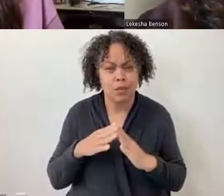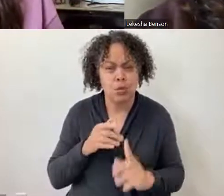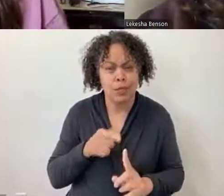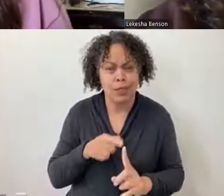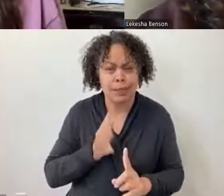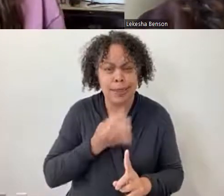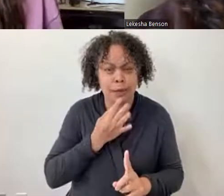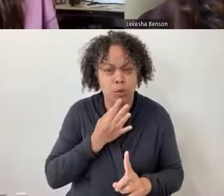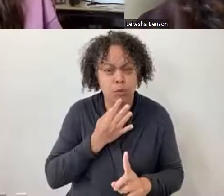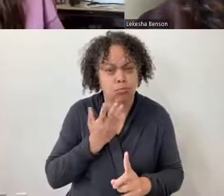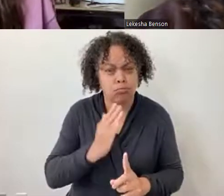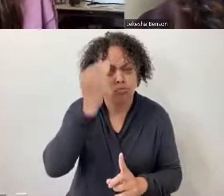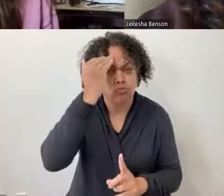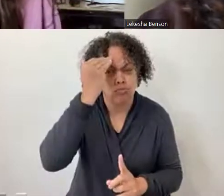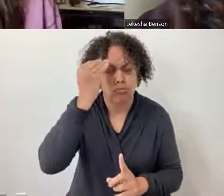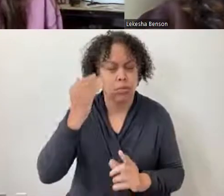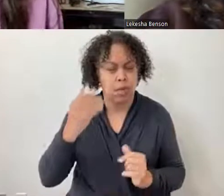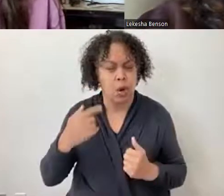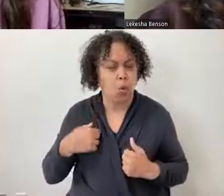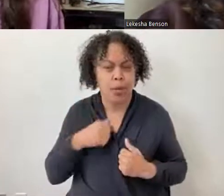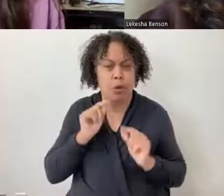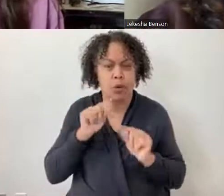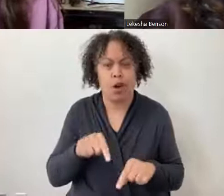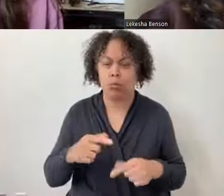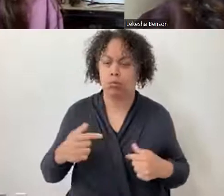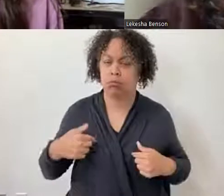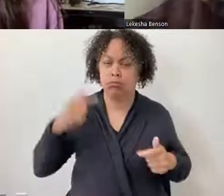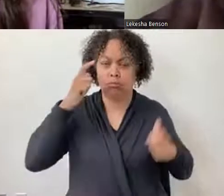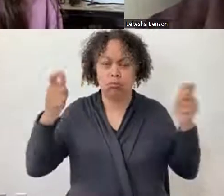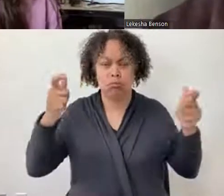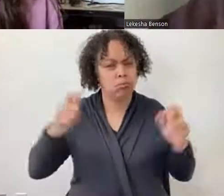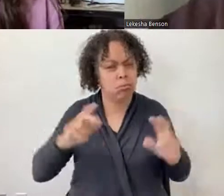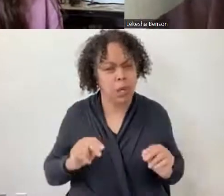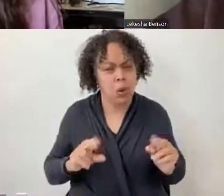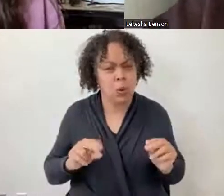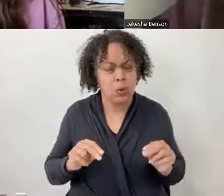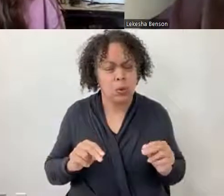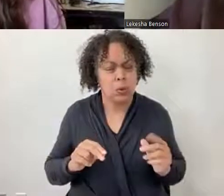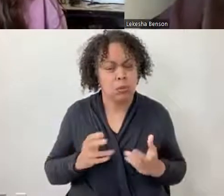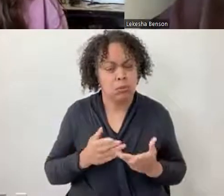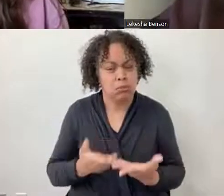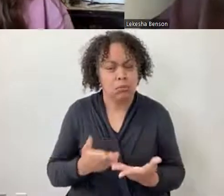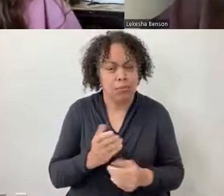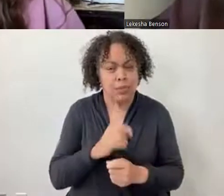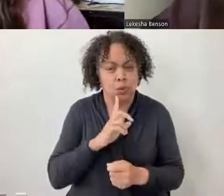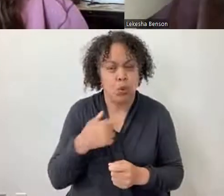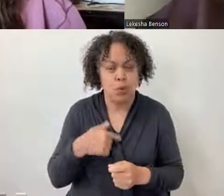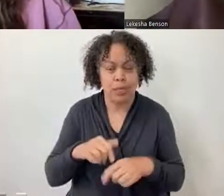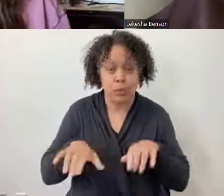up, like as the expert. And it's, ensuring that we practice what we